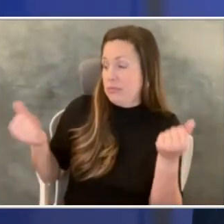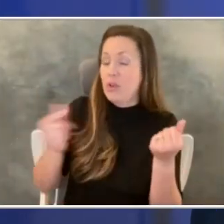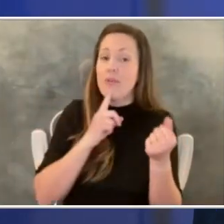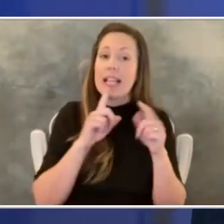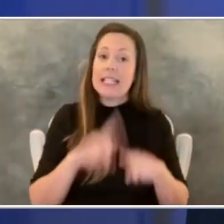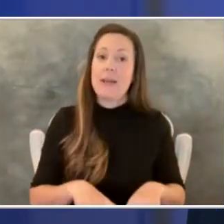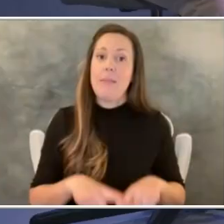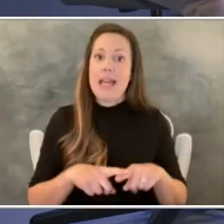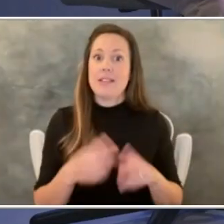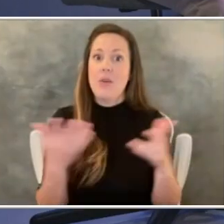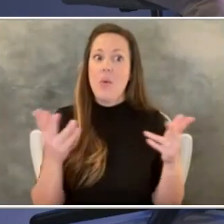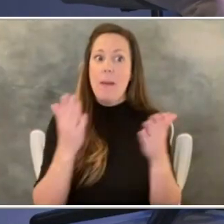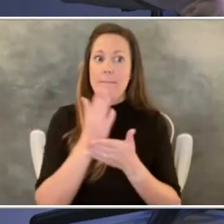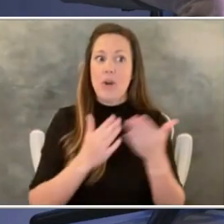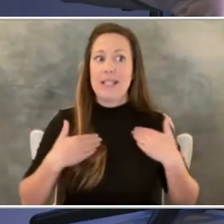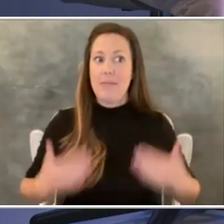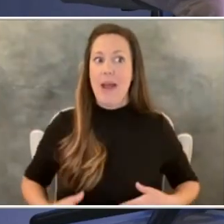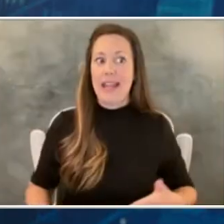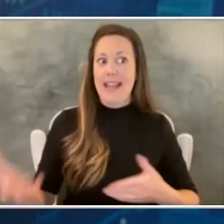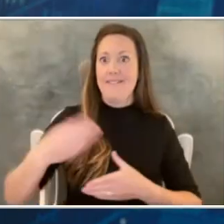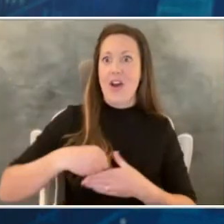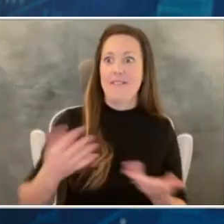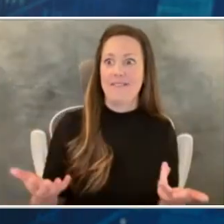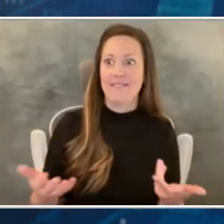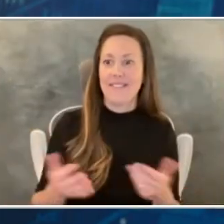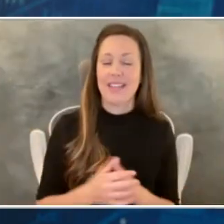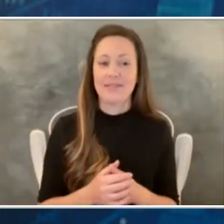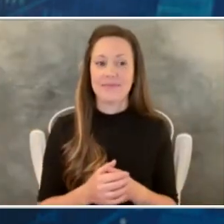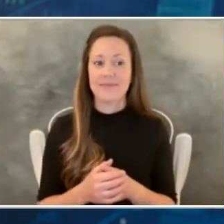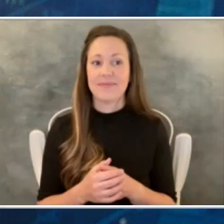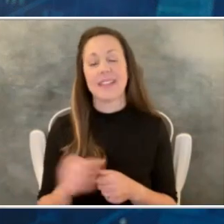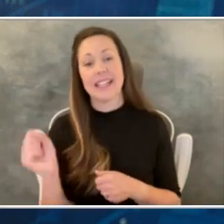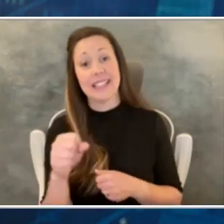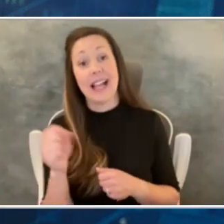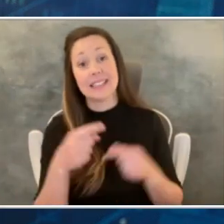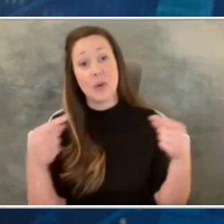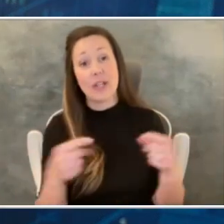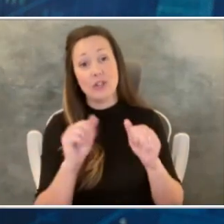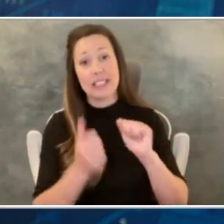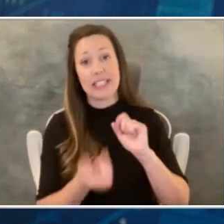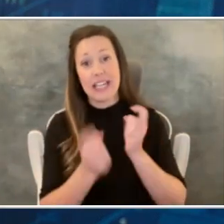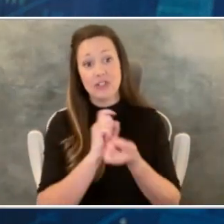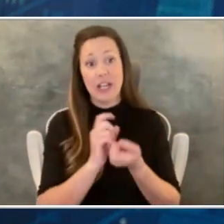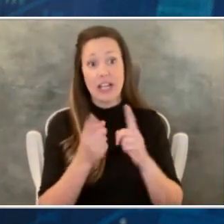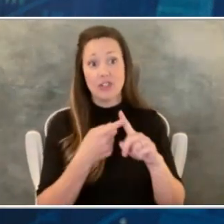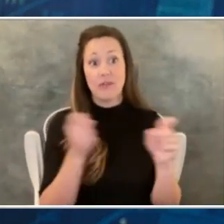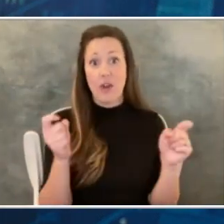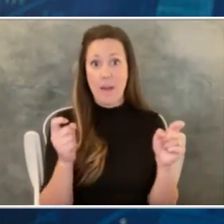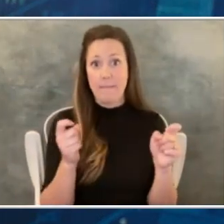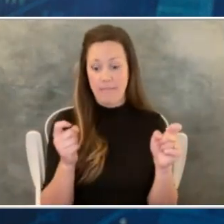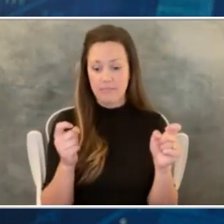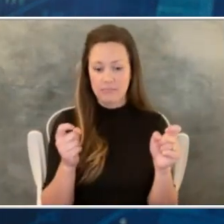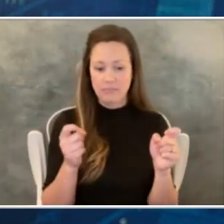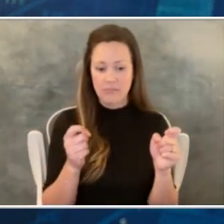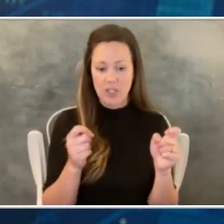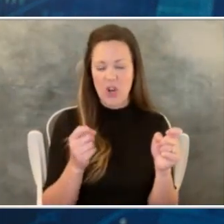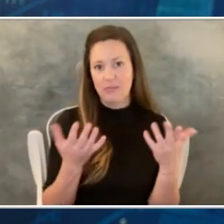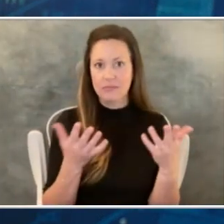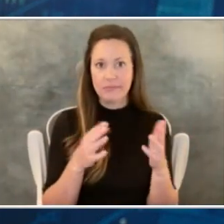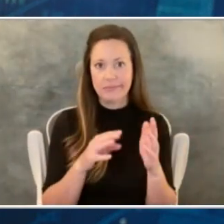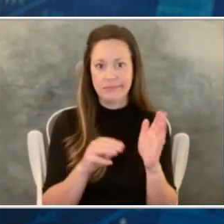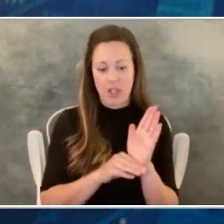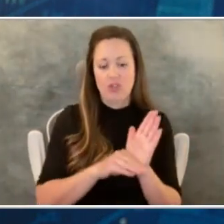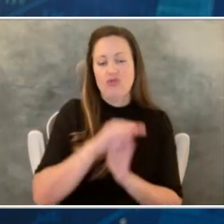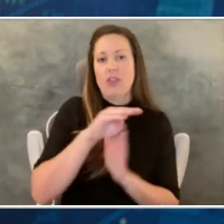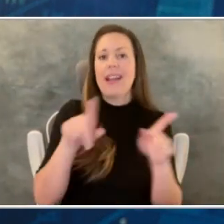involved. Yeah, so I would say not as well. Yes, injuries can change from pre-skeletal maturity to post-skeletal maturity. There's also aches and pains,